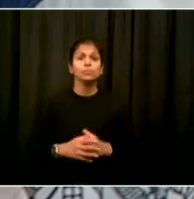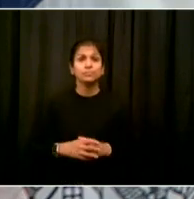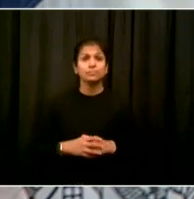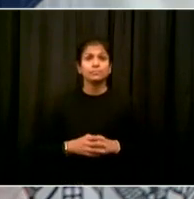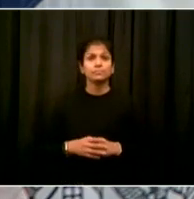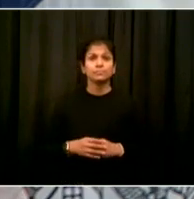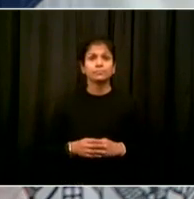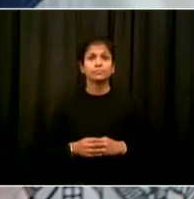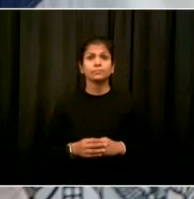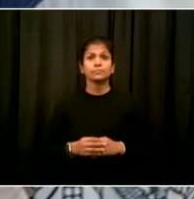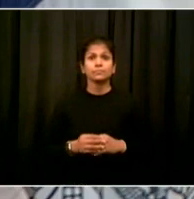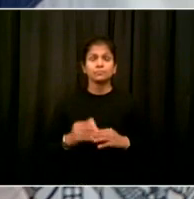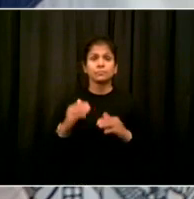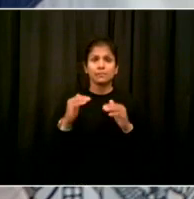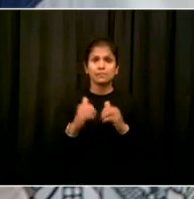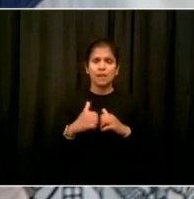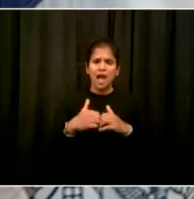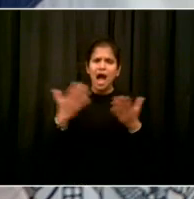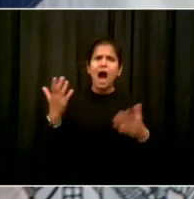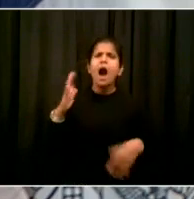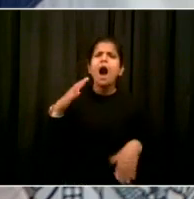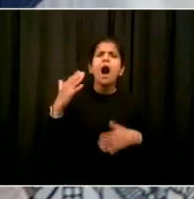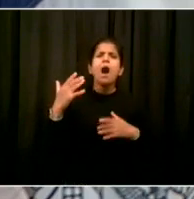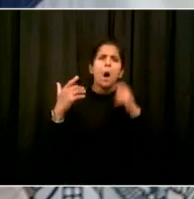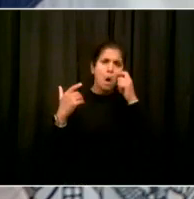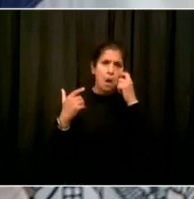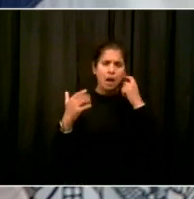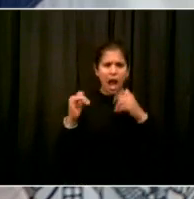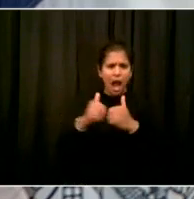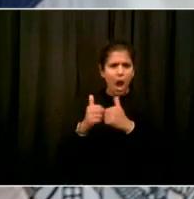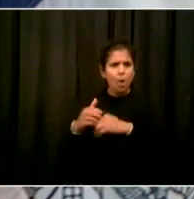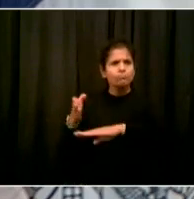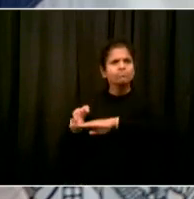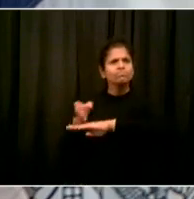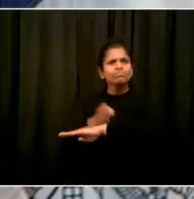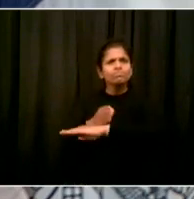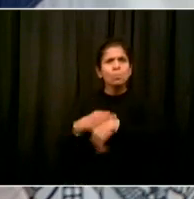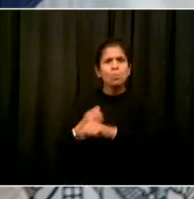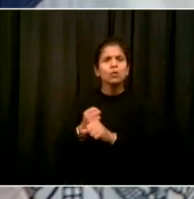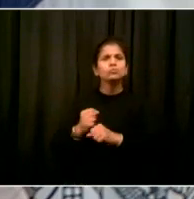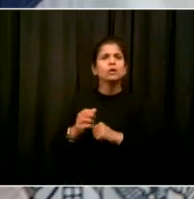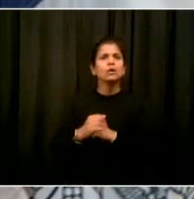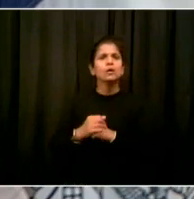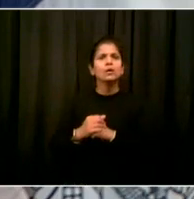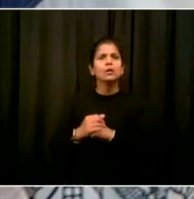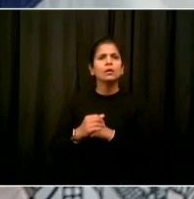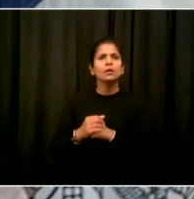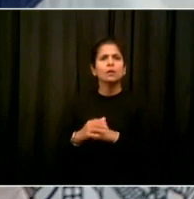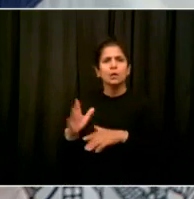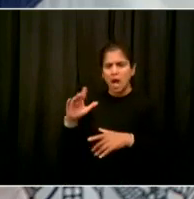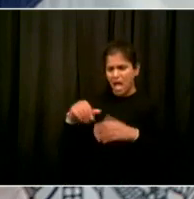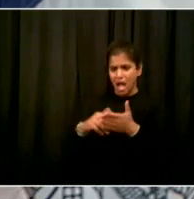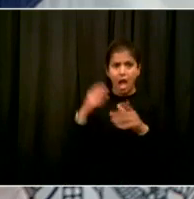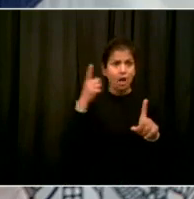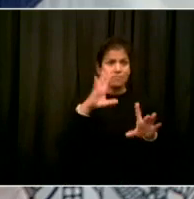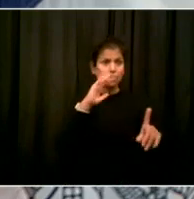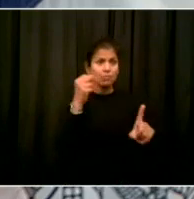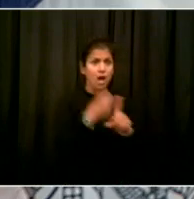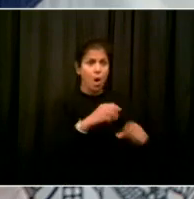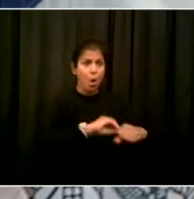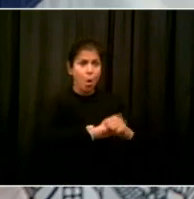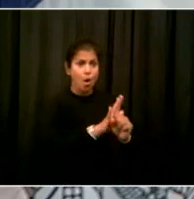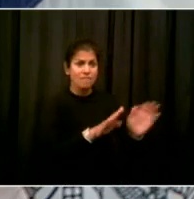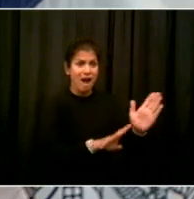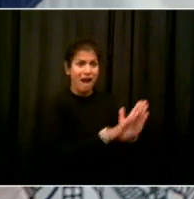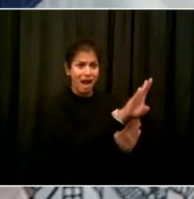to drive down crime and bring back jobs and do all the things we need to do, we have to defeat the coronavirus. And that fight